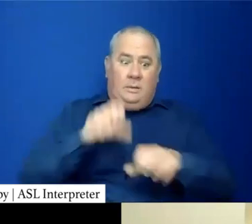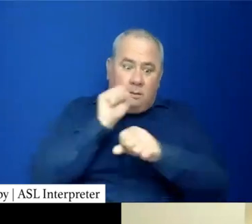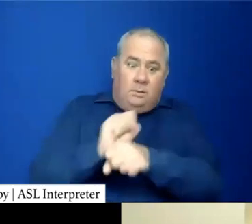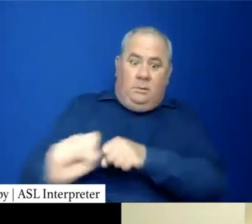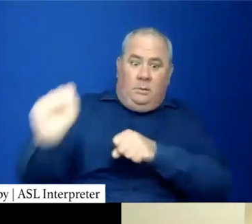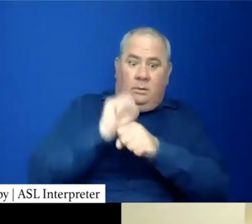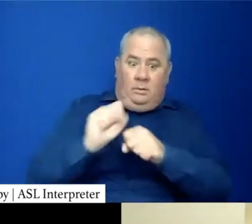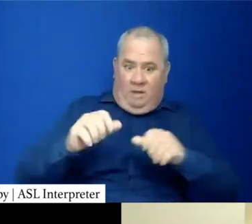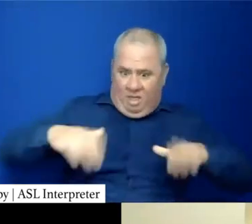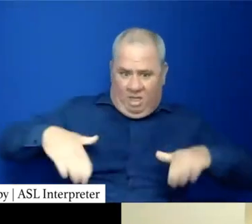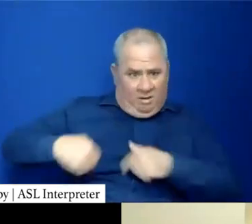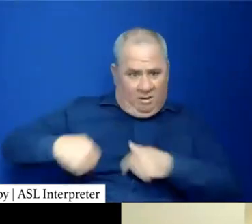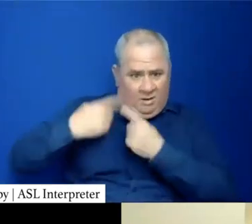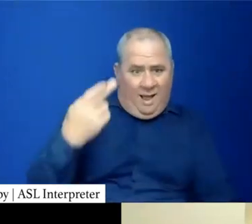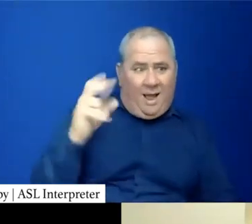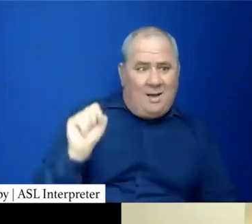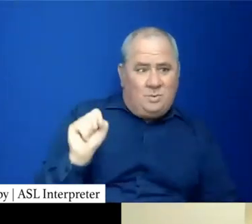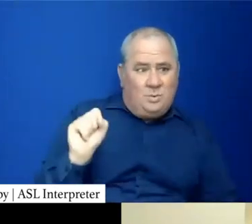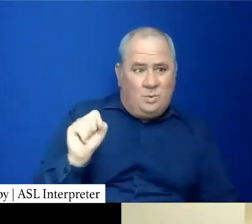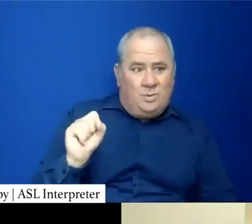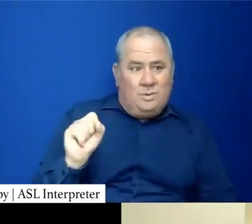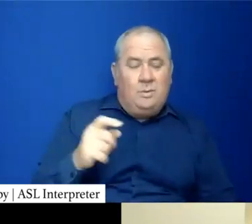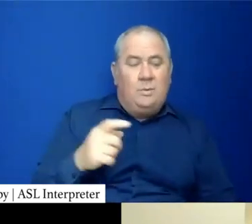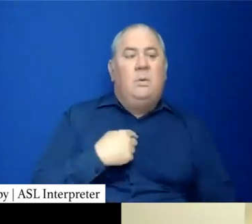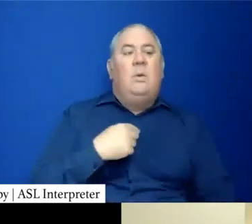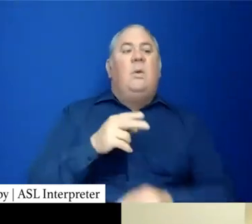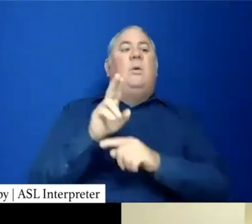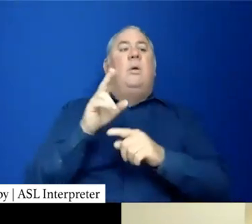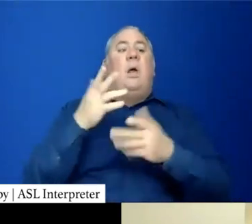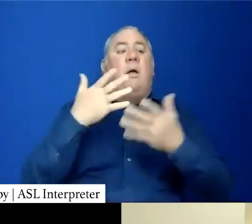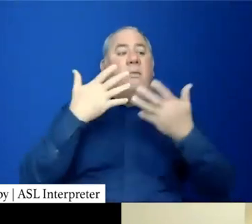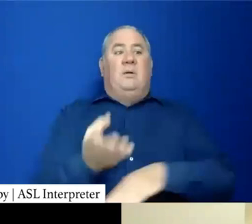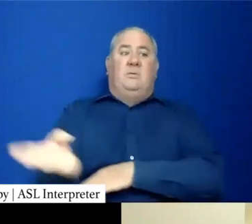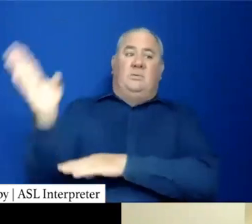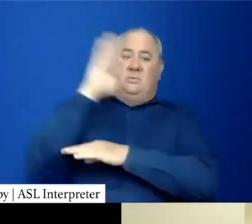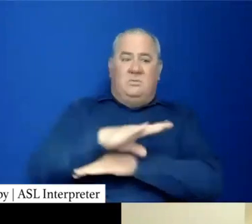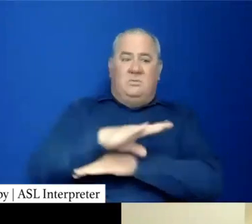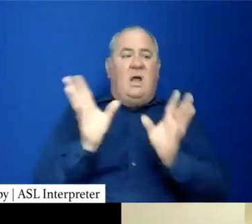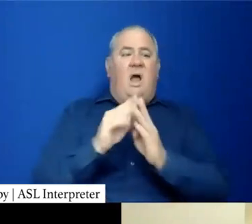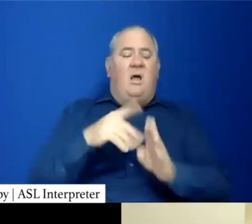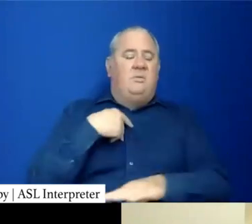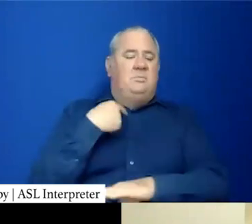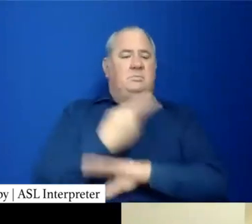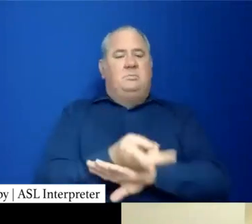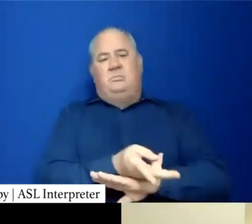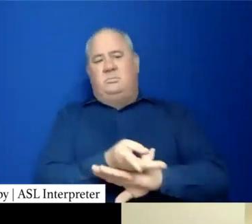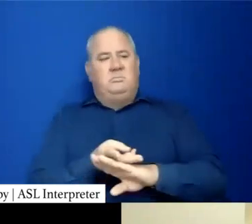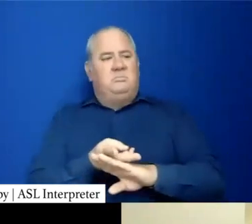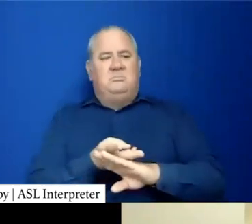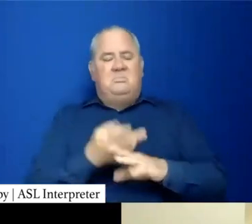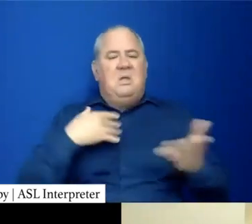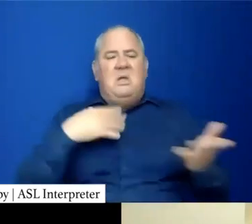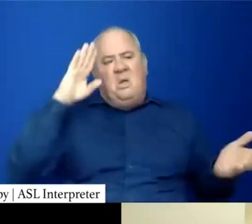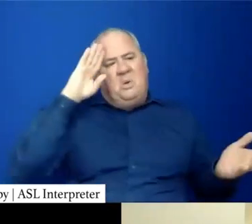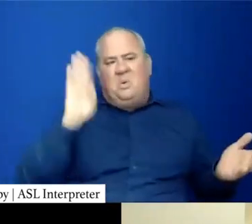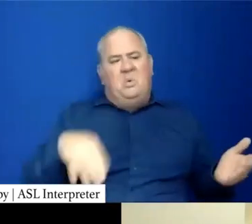And I was used to conference crash. Like, I knew in my heart that if I went to a conference, I would be out of commission for the week afterwards. Like, that in my head